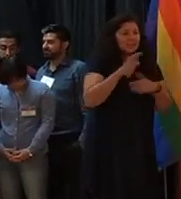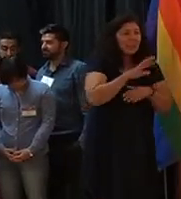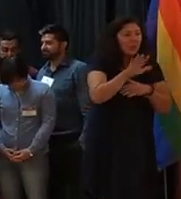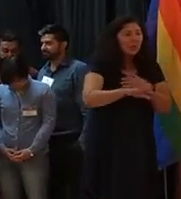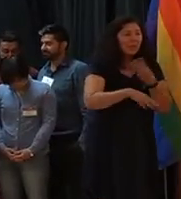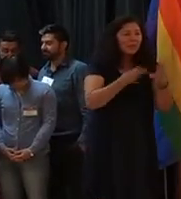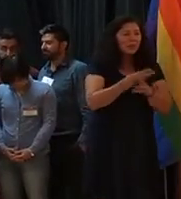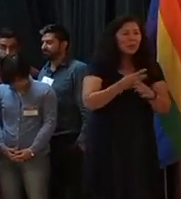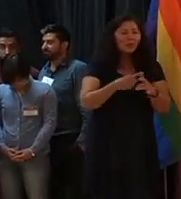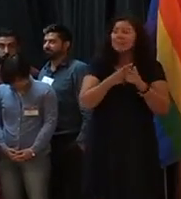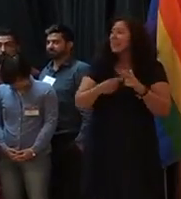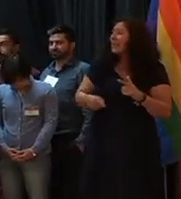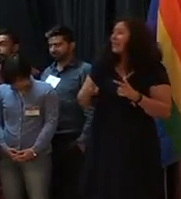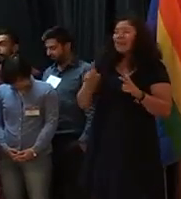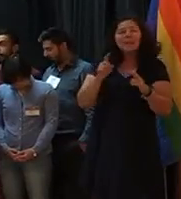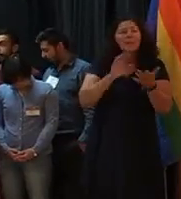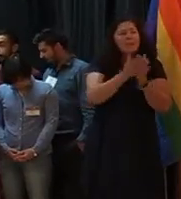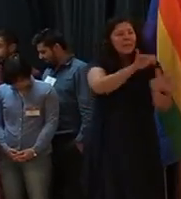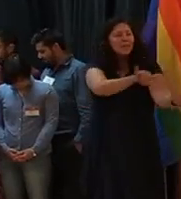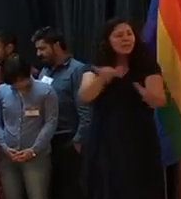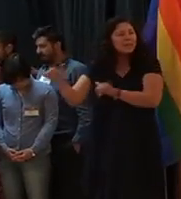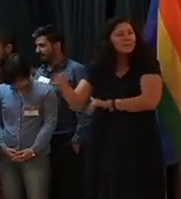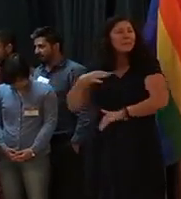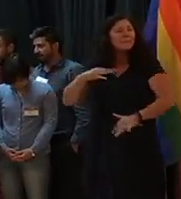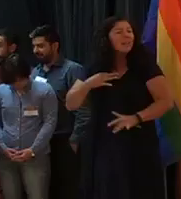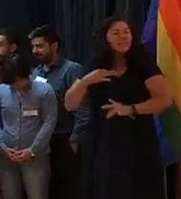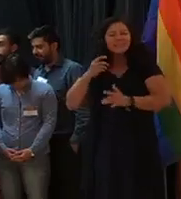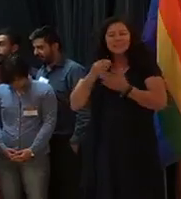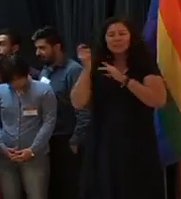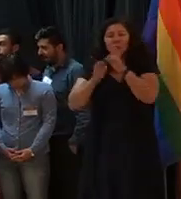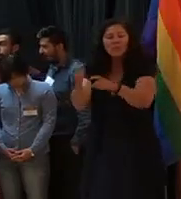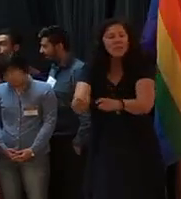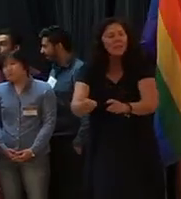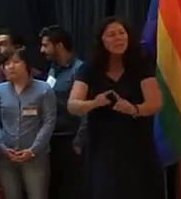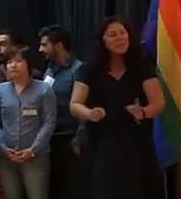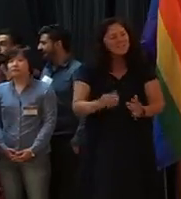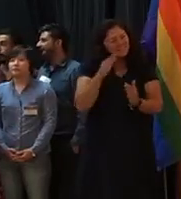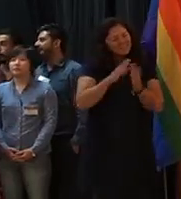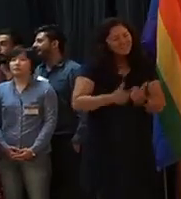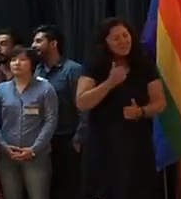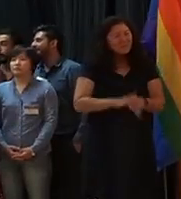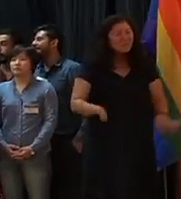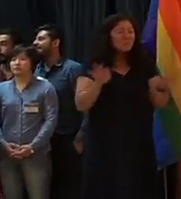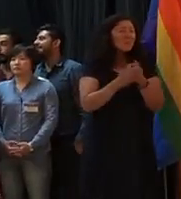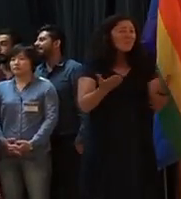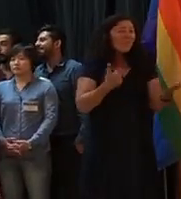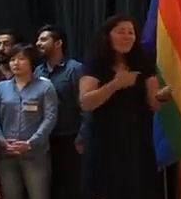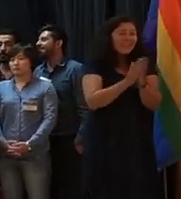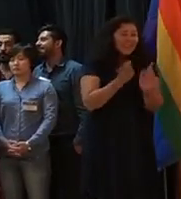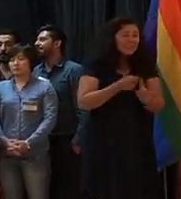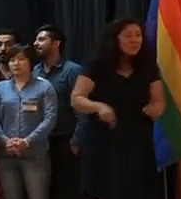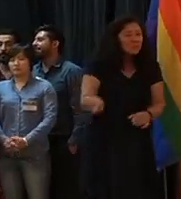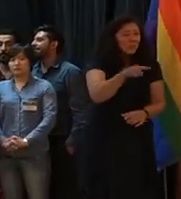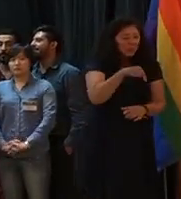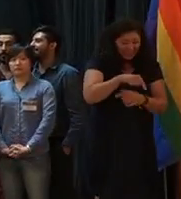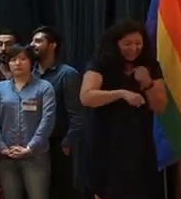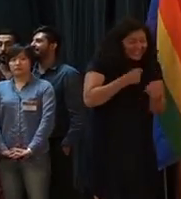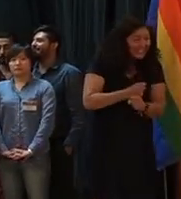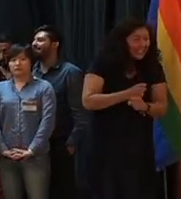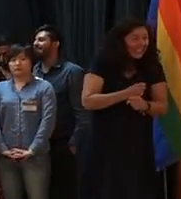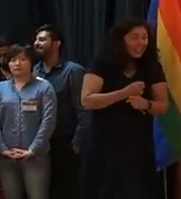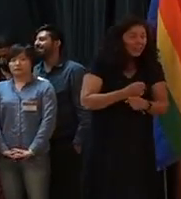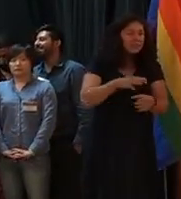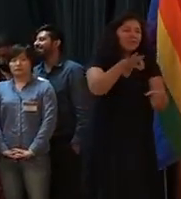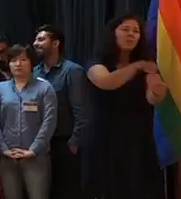people today. Volunteer and donate. But the single most important thing I can ask you to do this year is